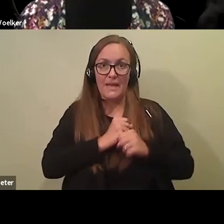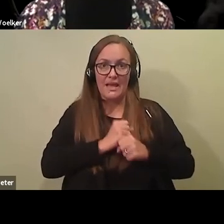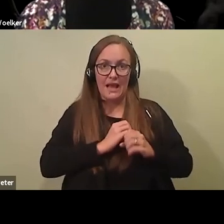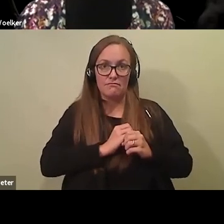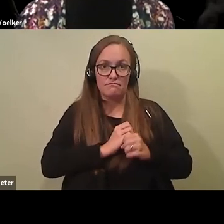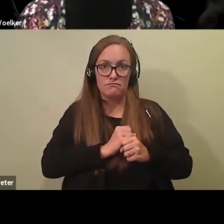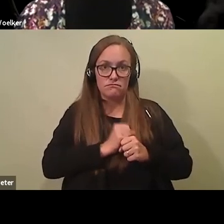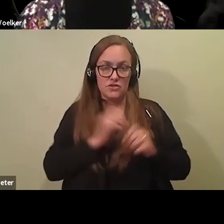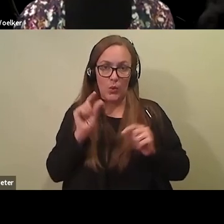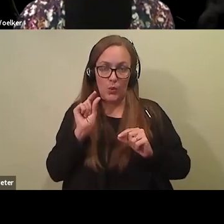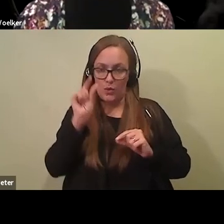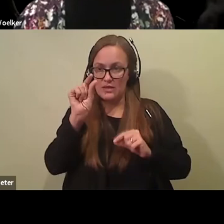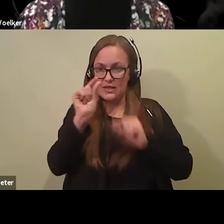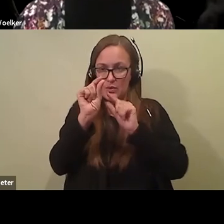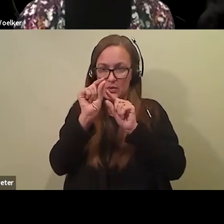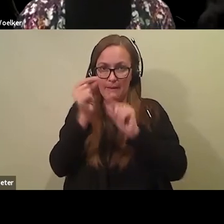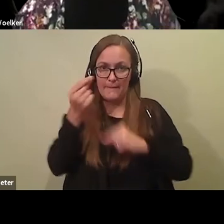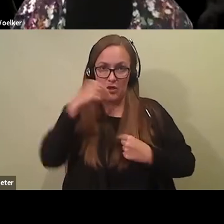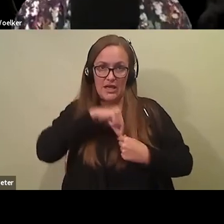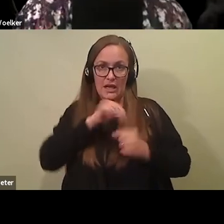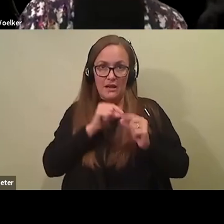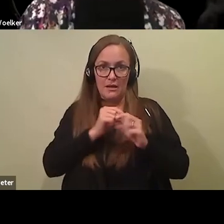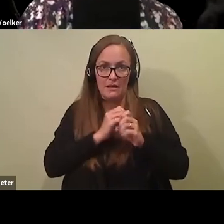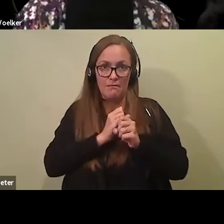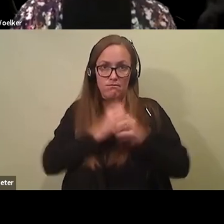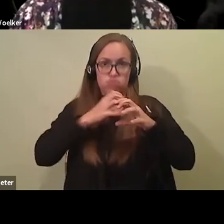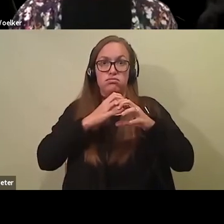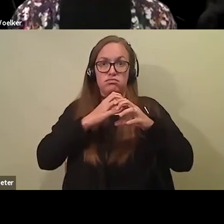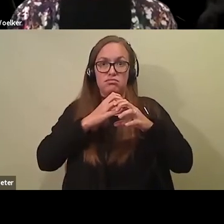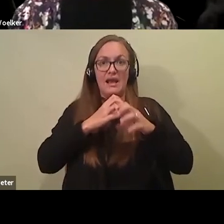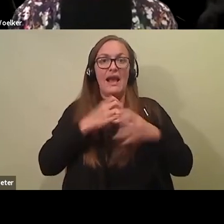lasers do save lives. Now let's get back to the death machine, right? Yeah.